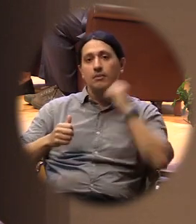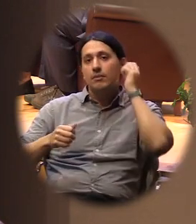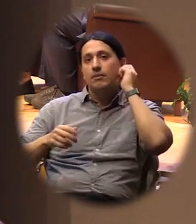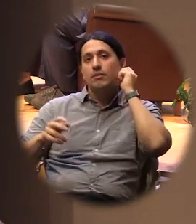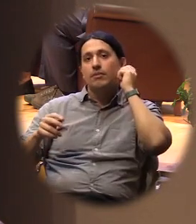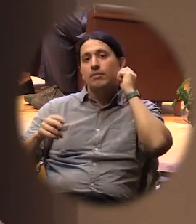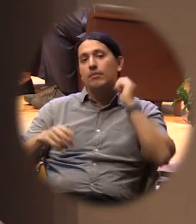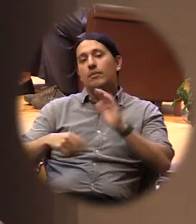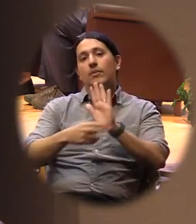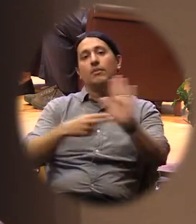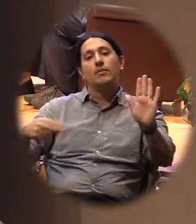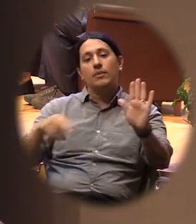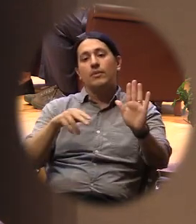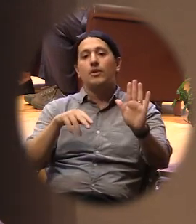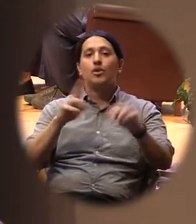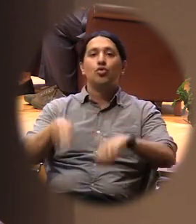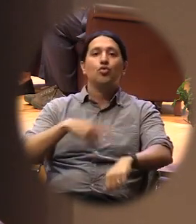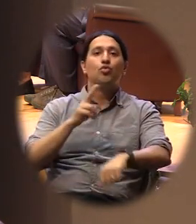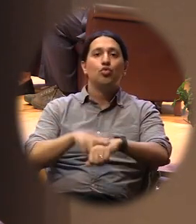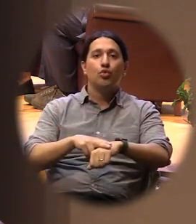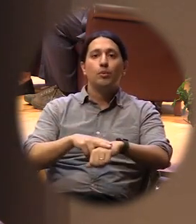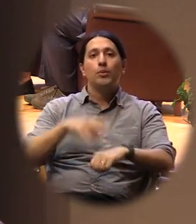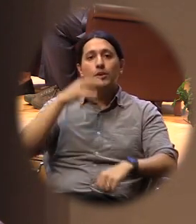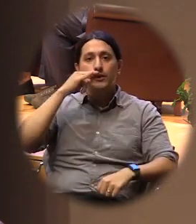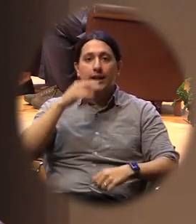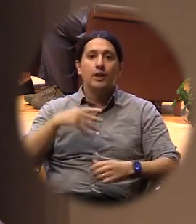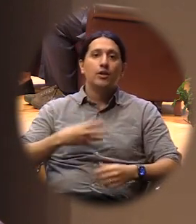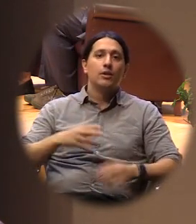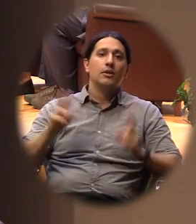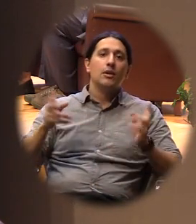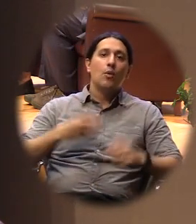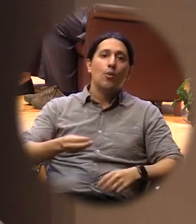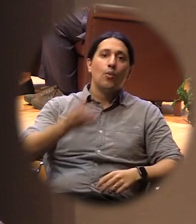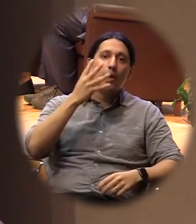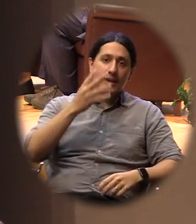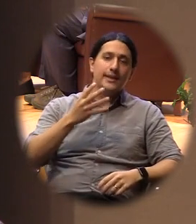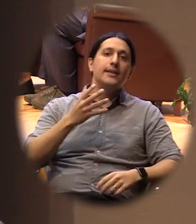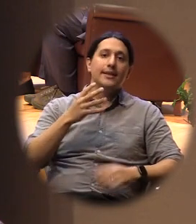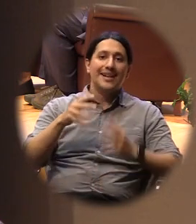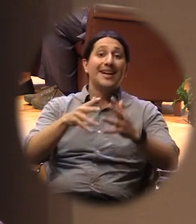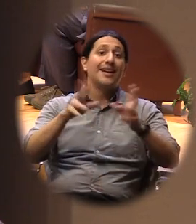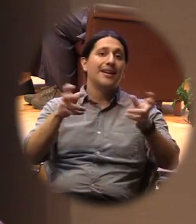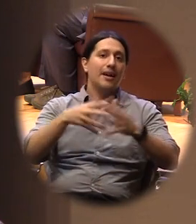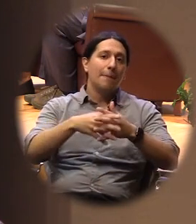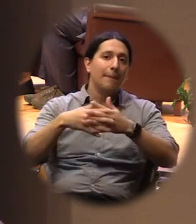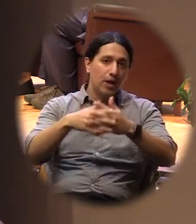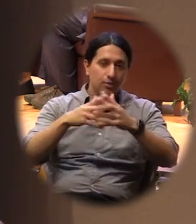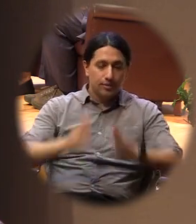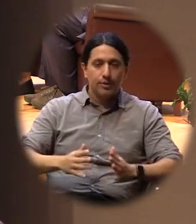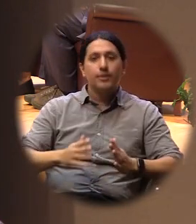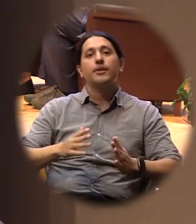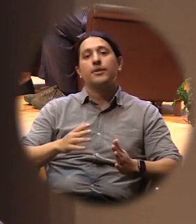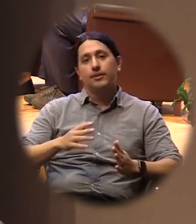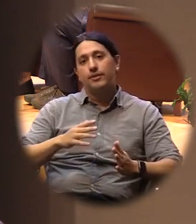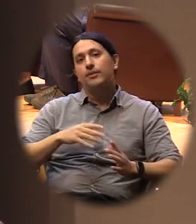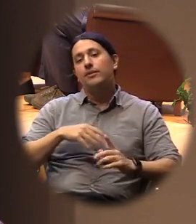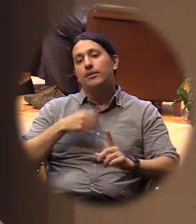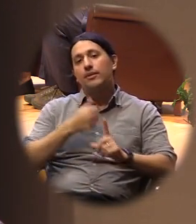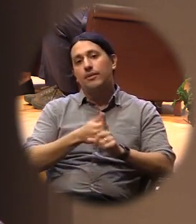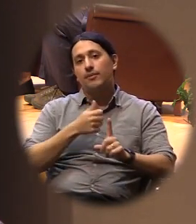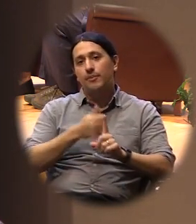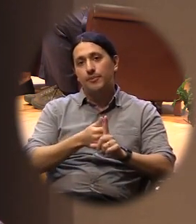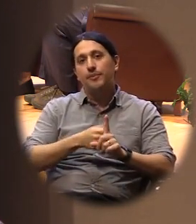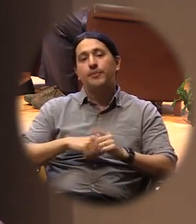American but which to say English was their only language child um and the field